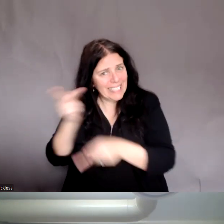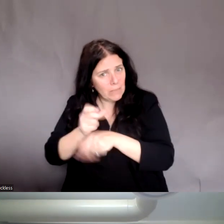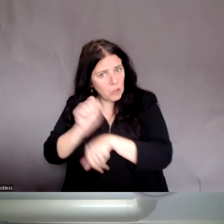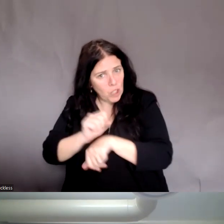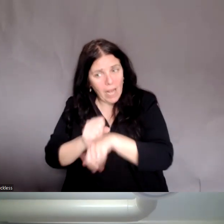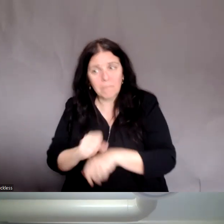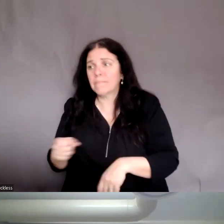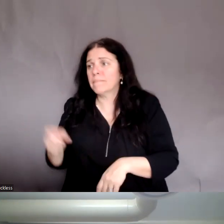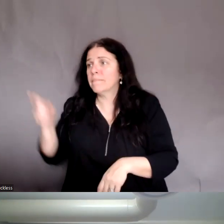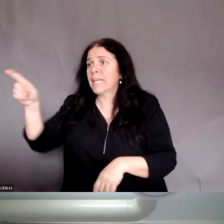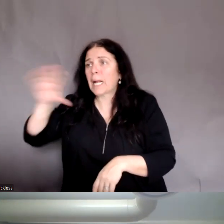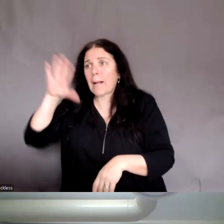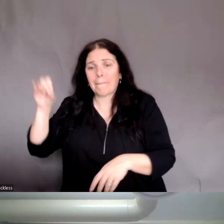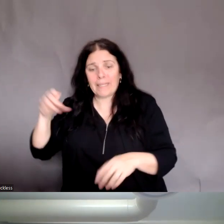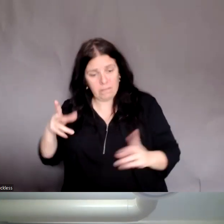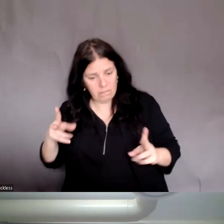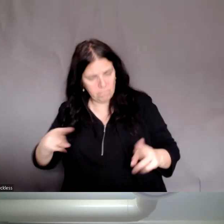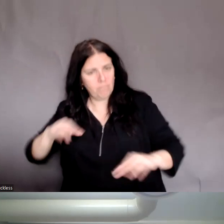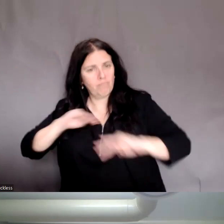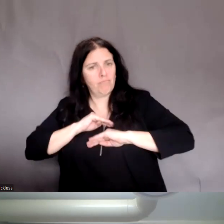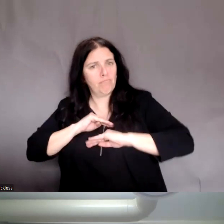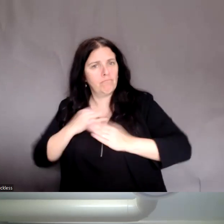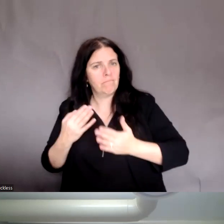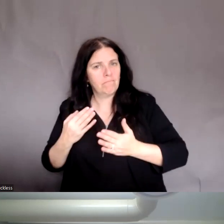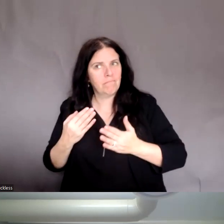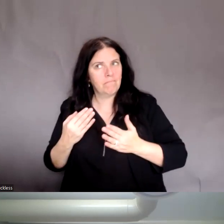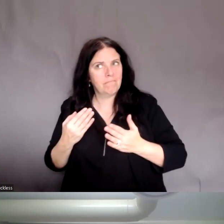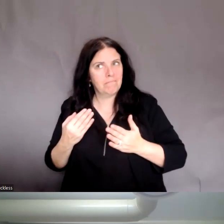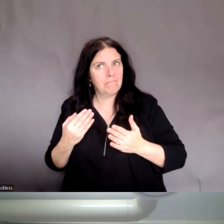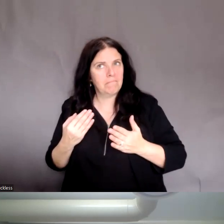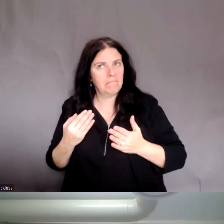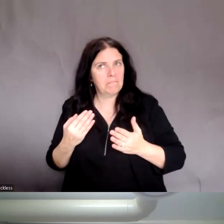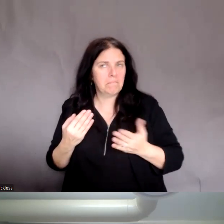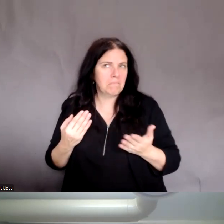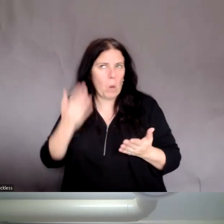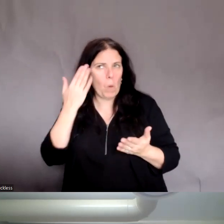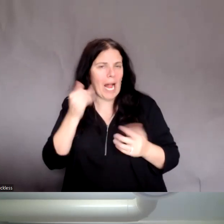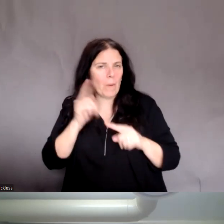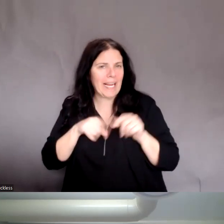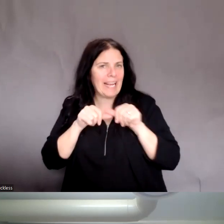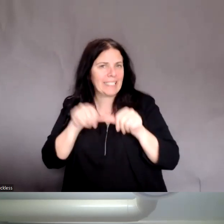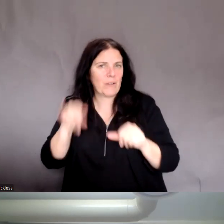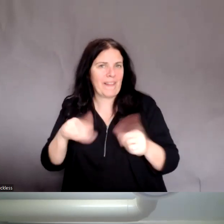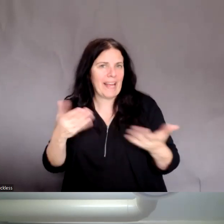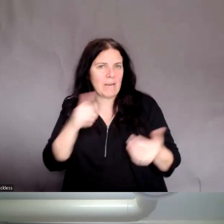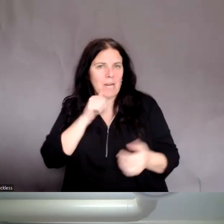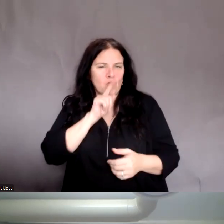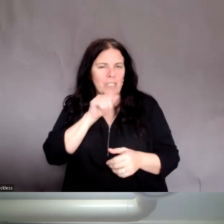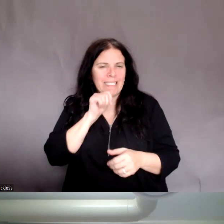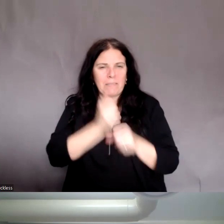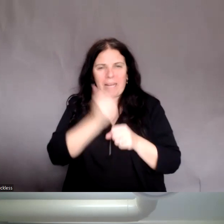cut properly. I don't understand why that can't work anymore. That doesn't make sense. It's like nobody should have